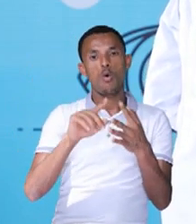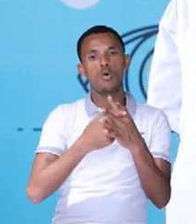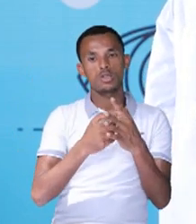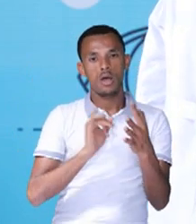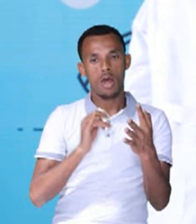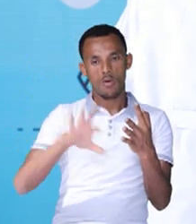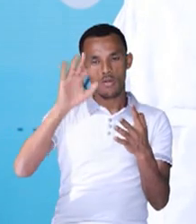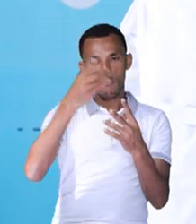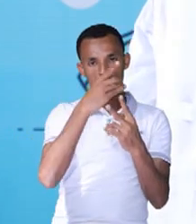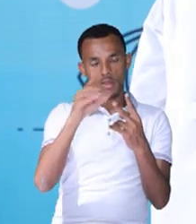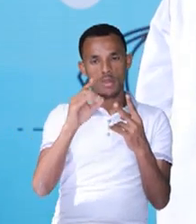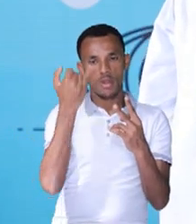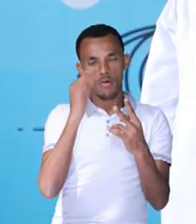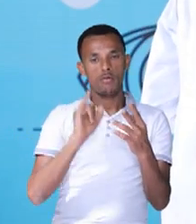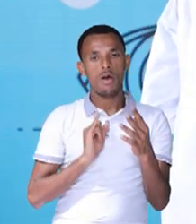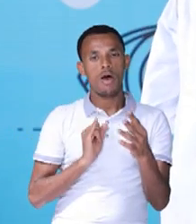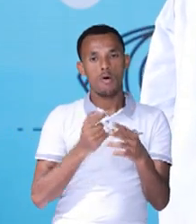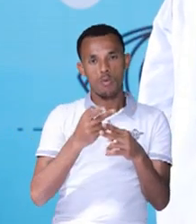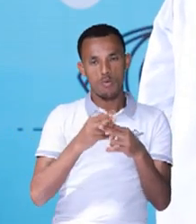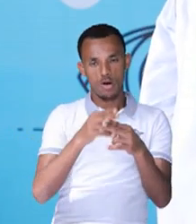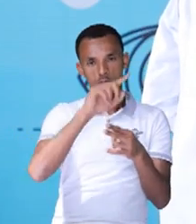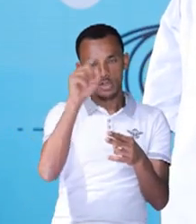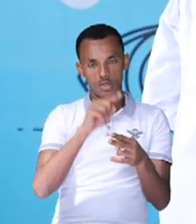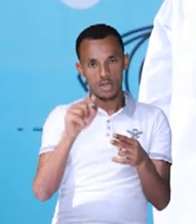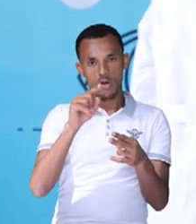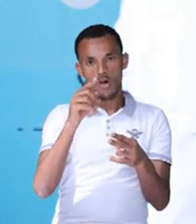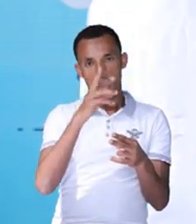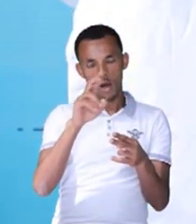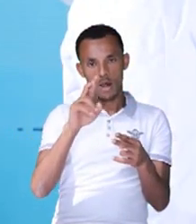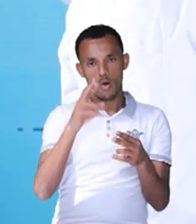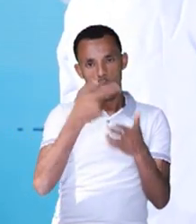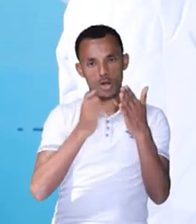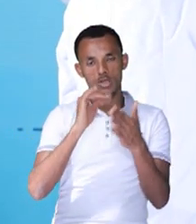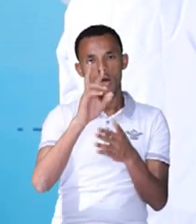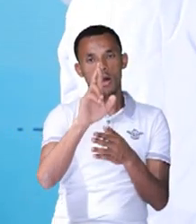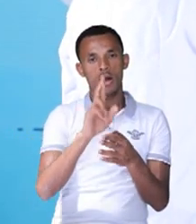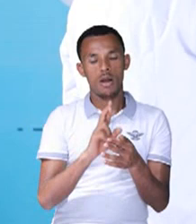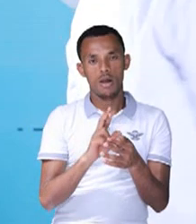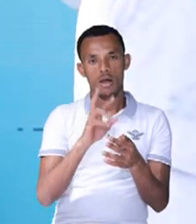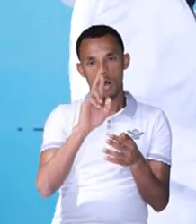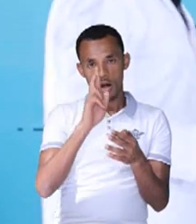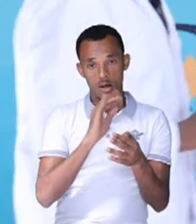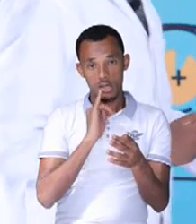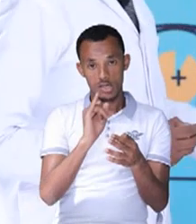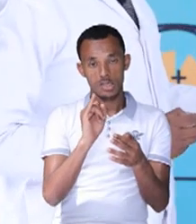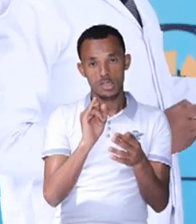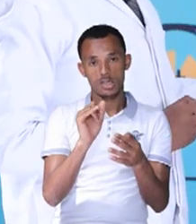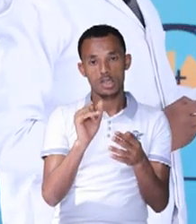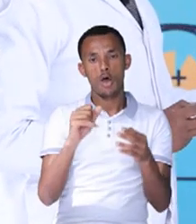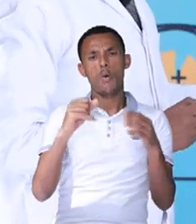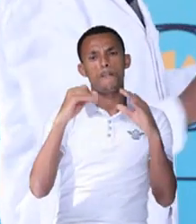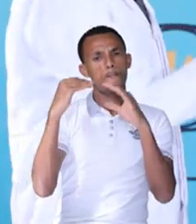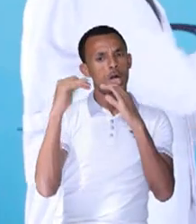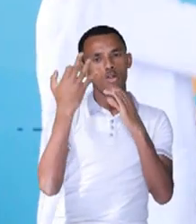vector. If I call this one to be Z, I mean R, what is R? R, it is the